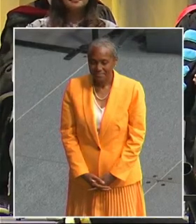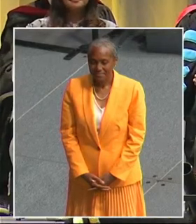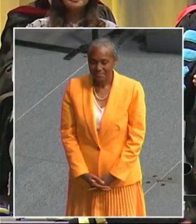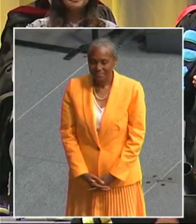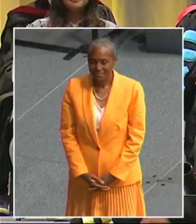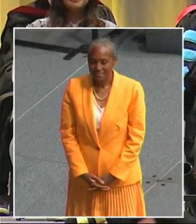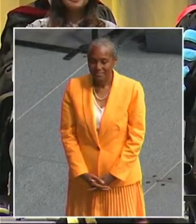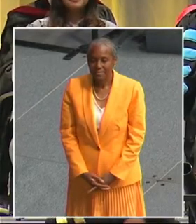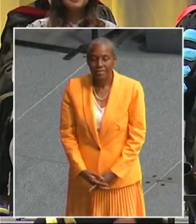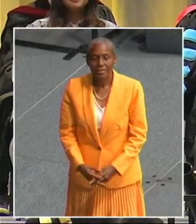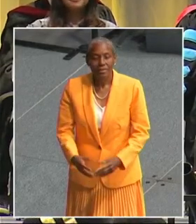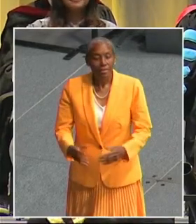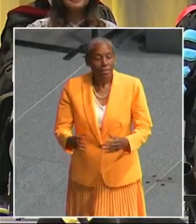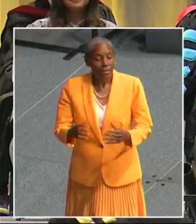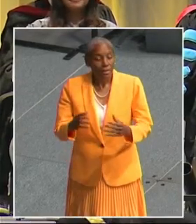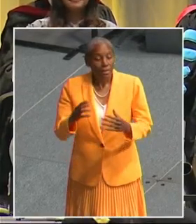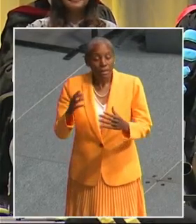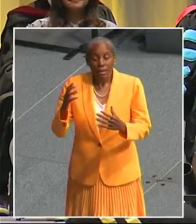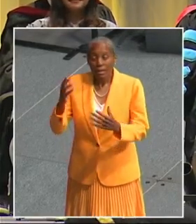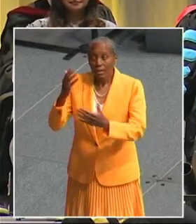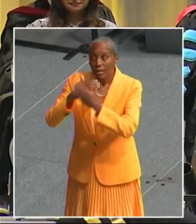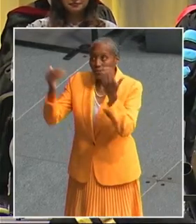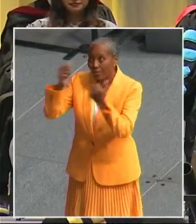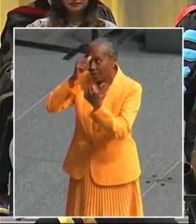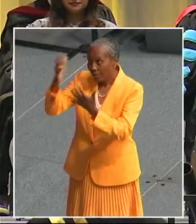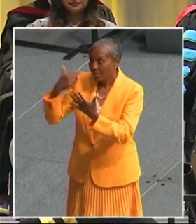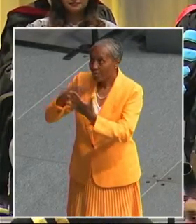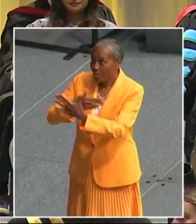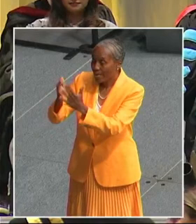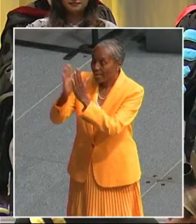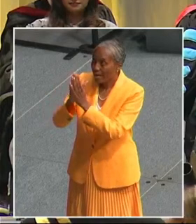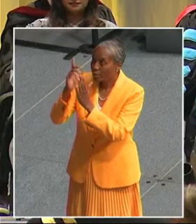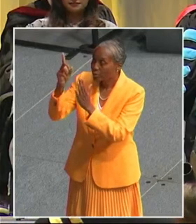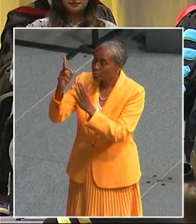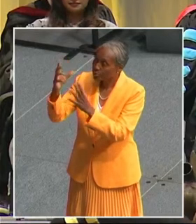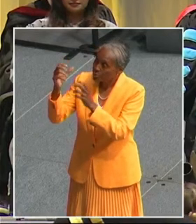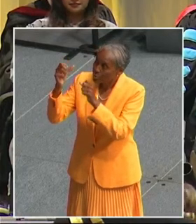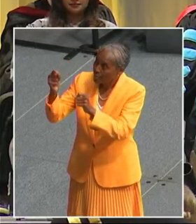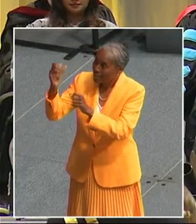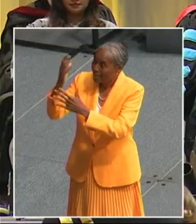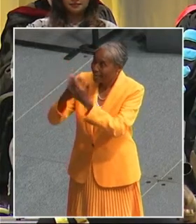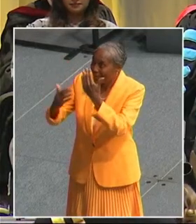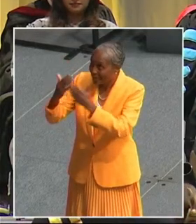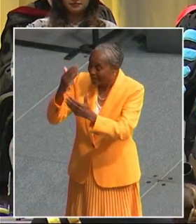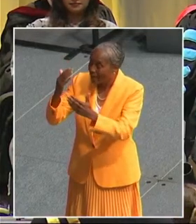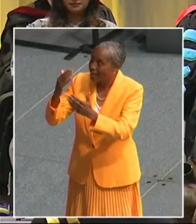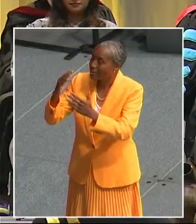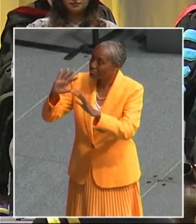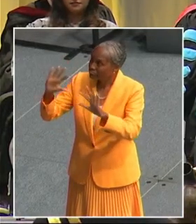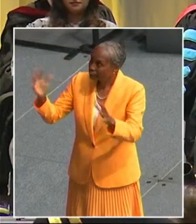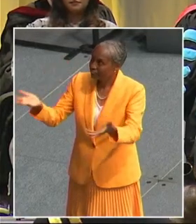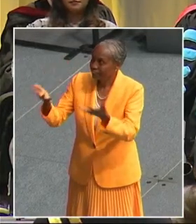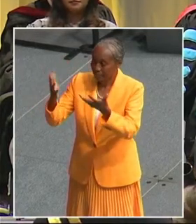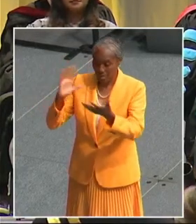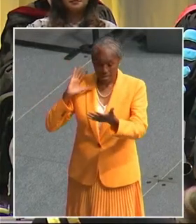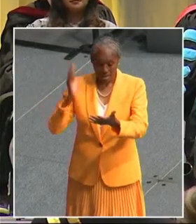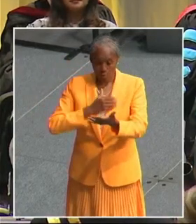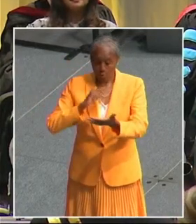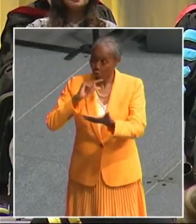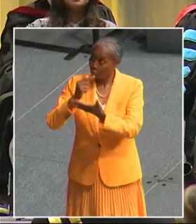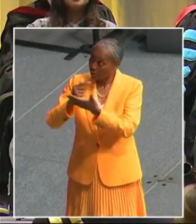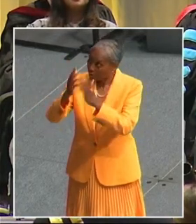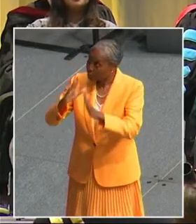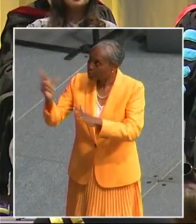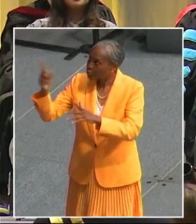Heavenly Father, we ask now that your almighty hand rest upon our graduates